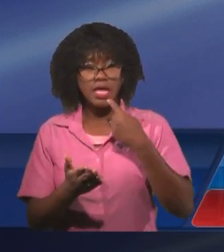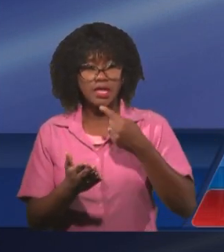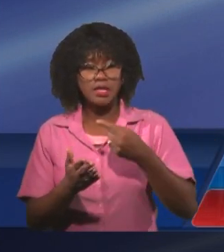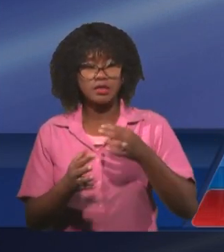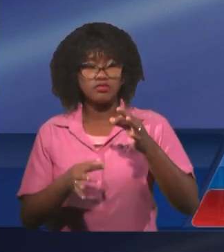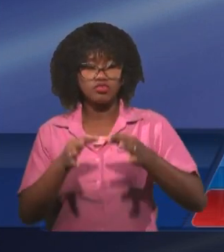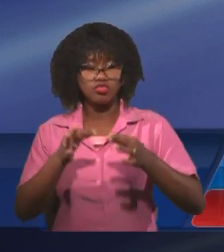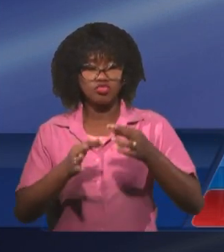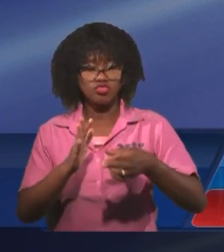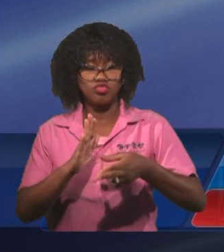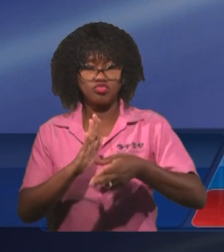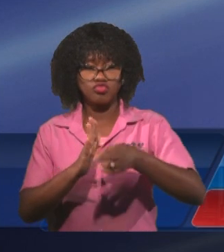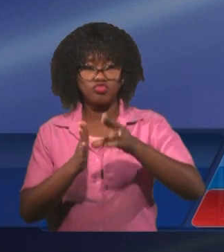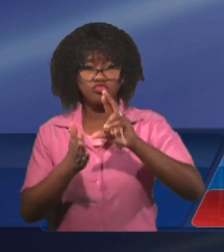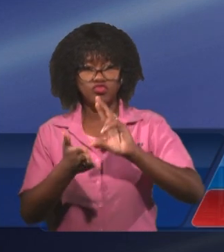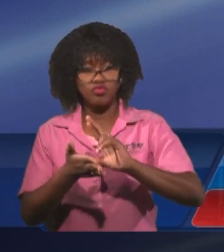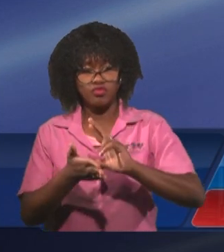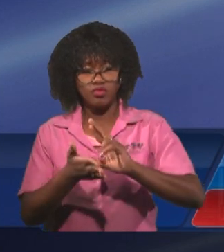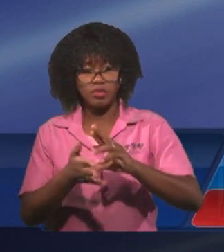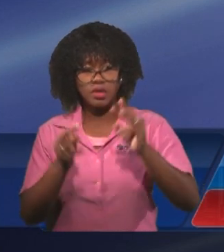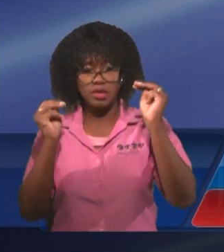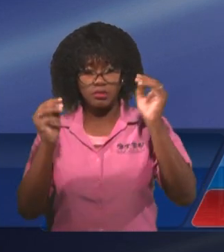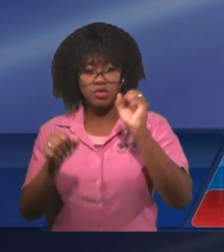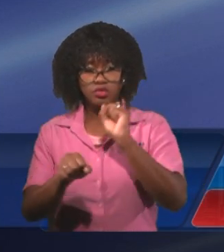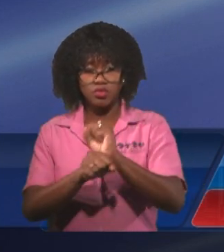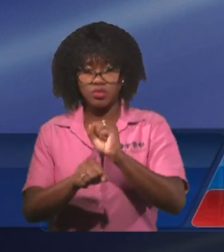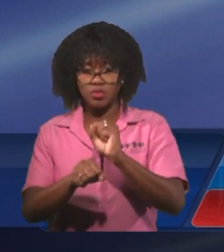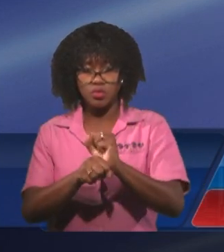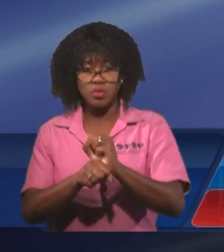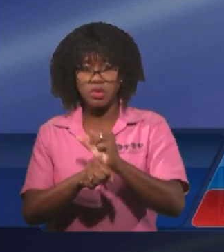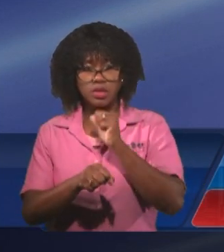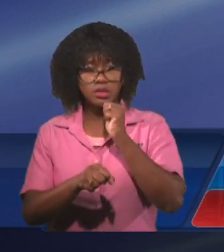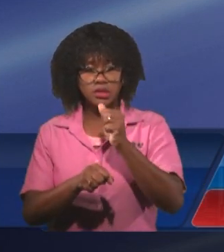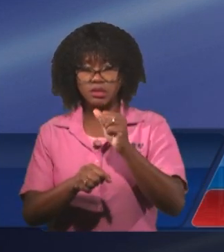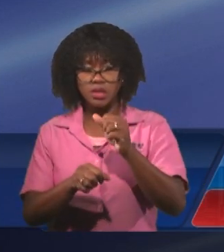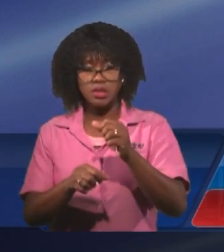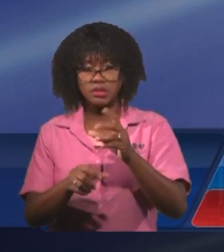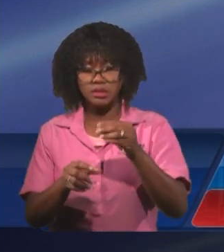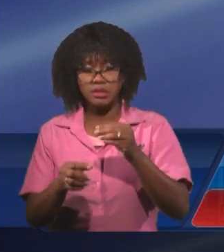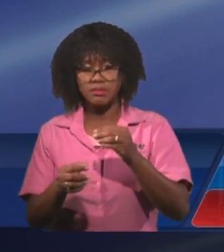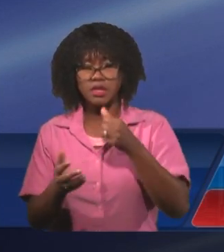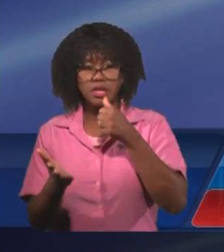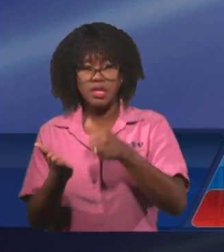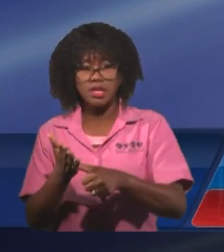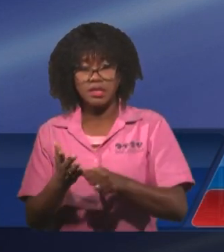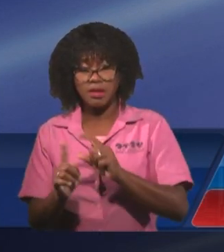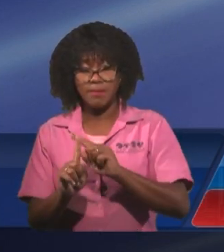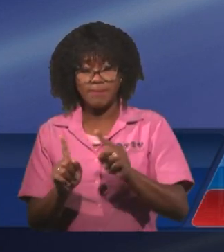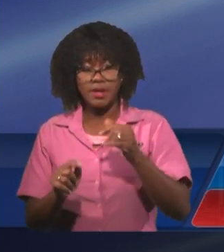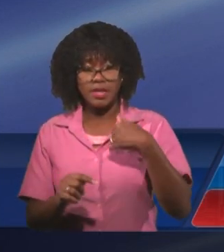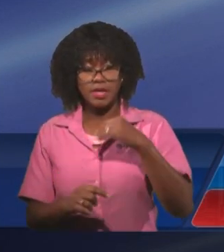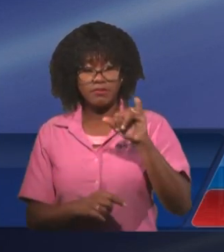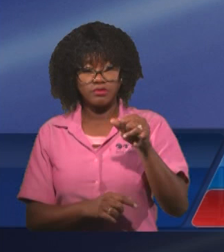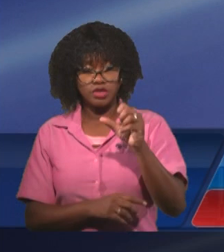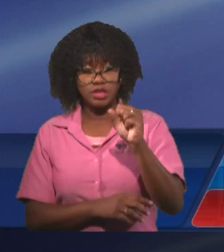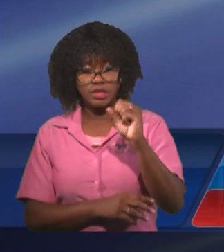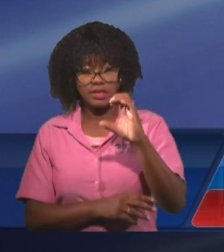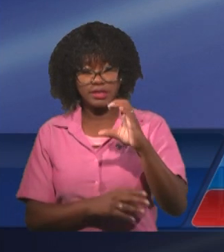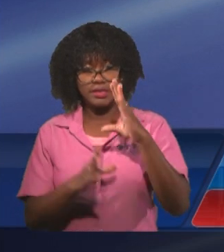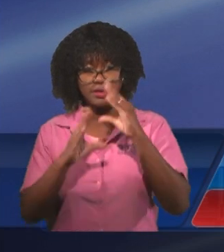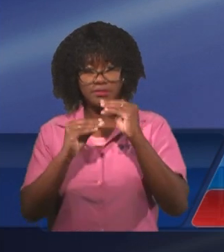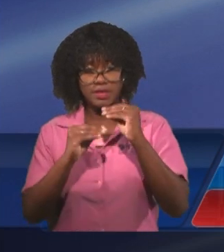review. There was no acknowledgement by the Ministry of Works and Infrastructure. During a joint select committee meeting on land and physical infrastructure